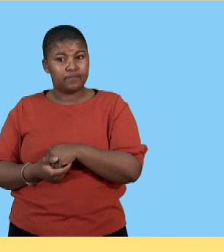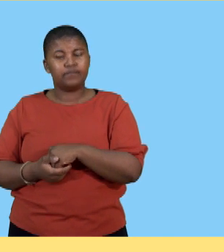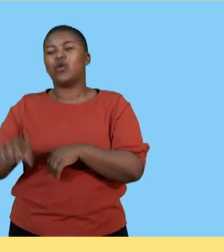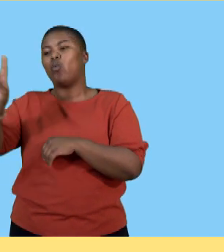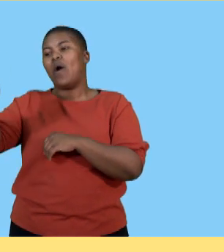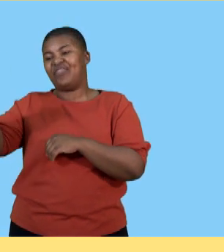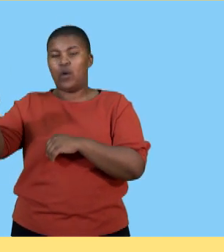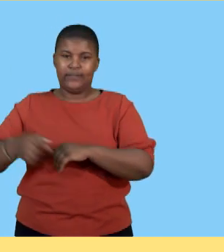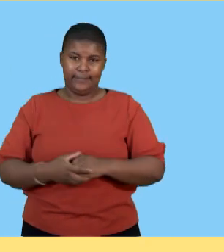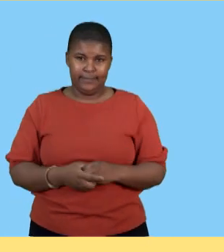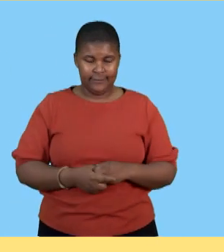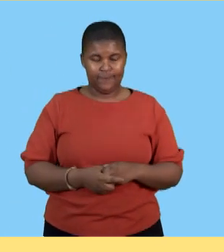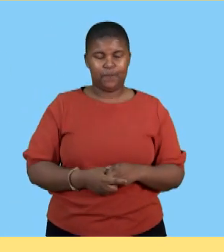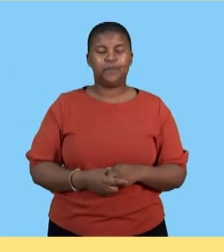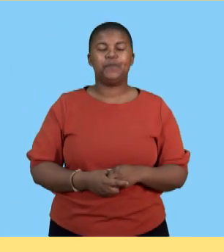is 1,000.